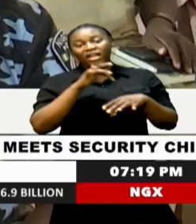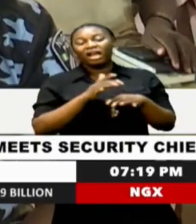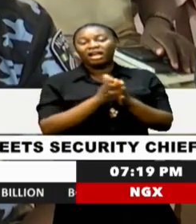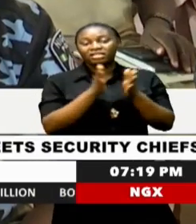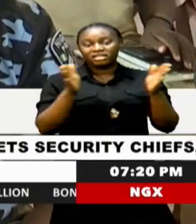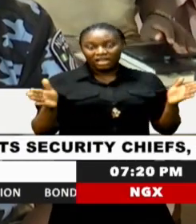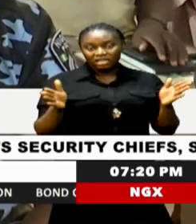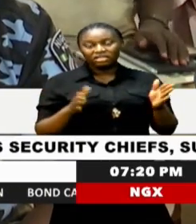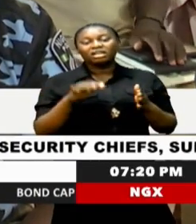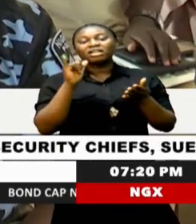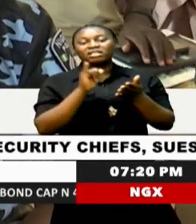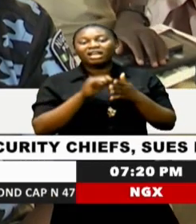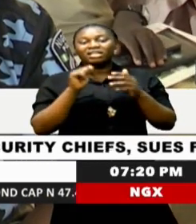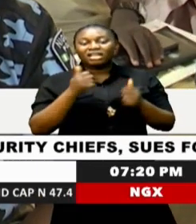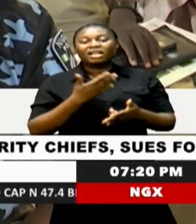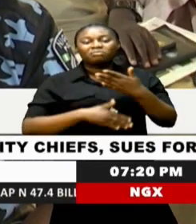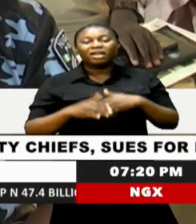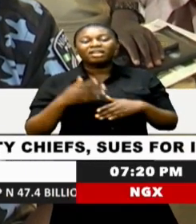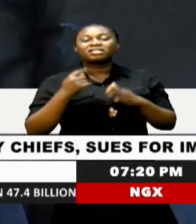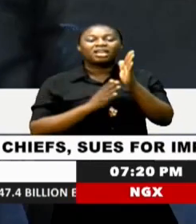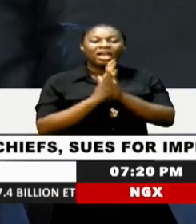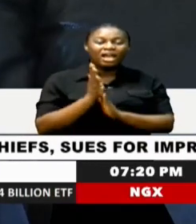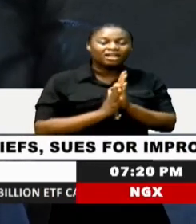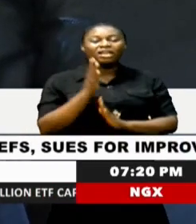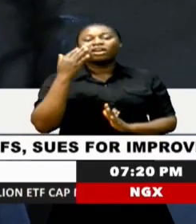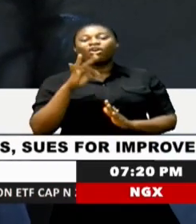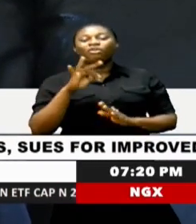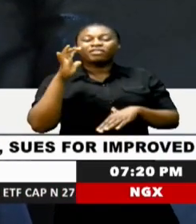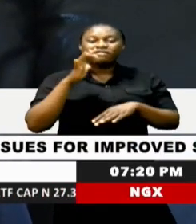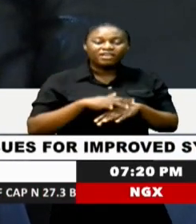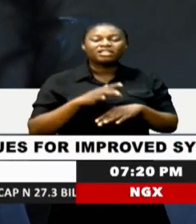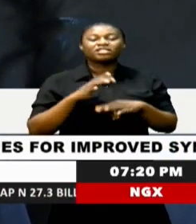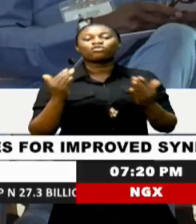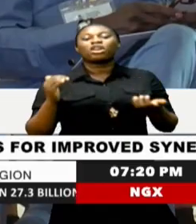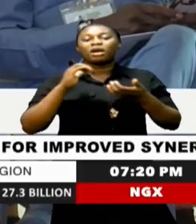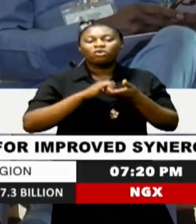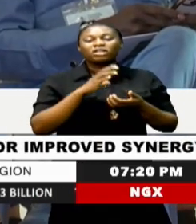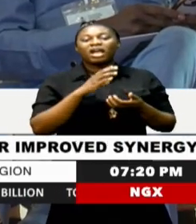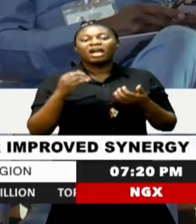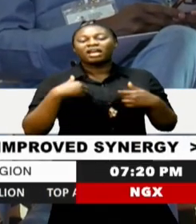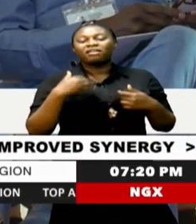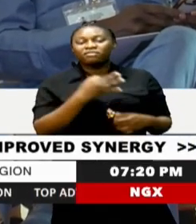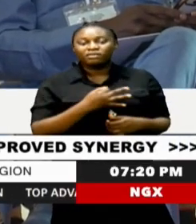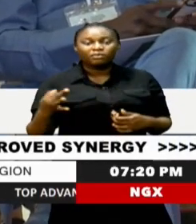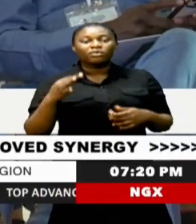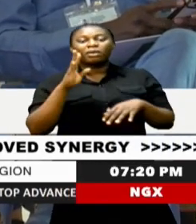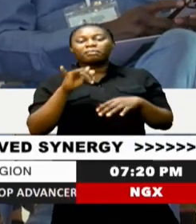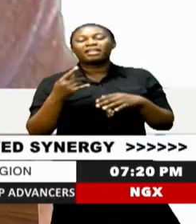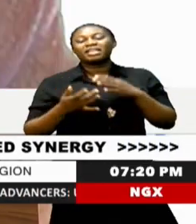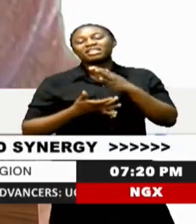area that could best be harnessed through effective collaboration and networking facilitated by digital